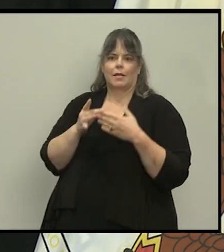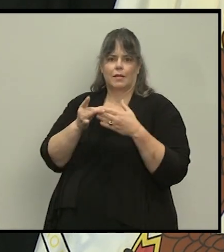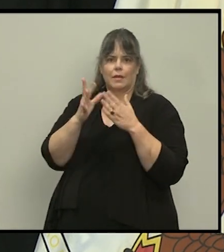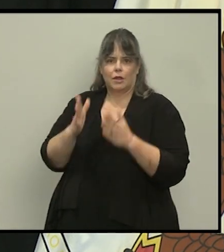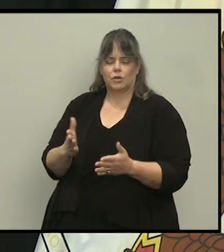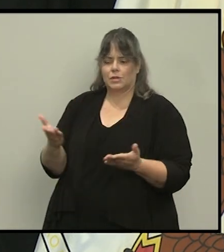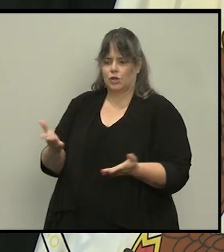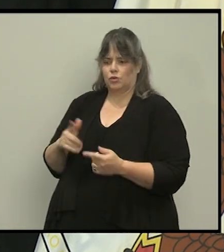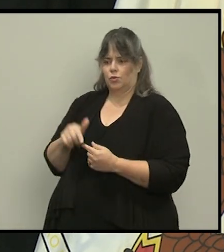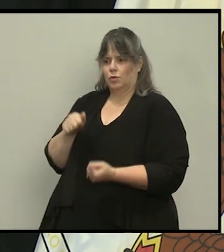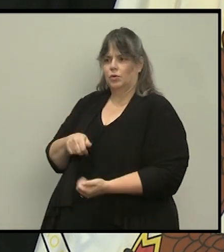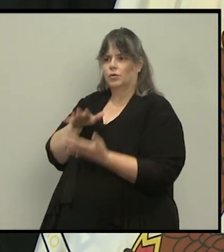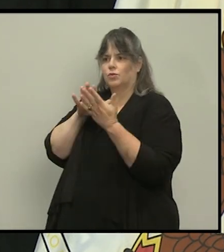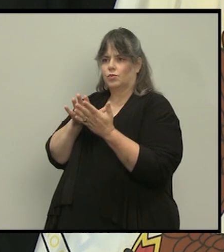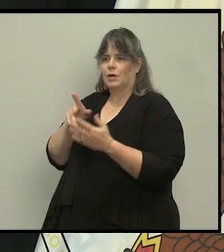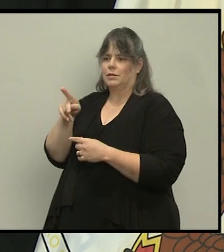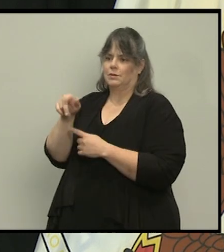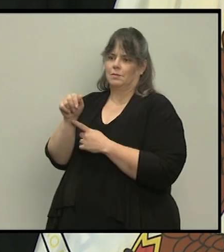pandemic.